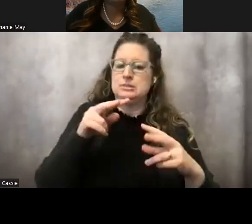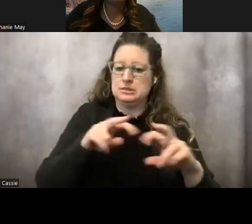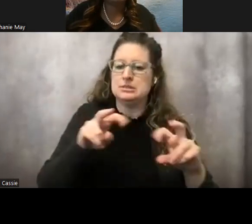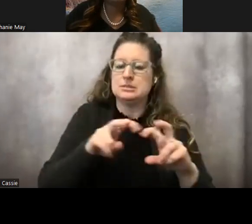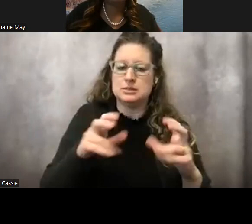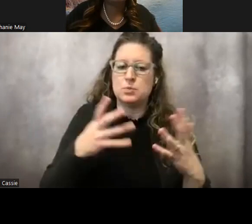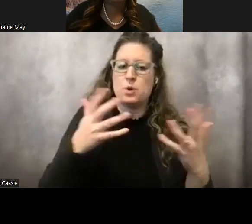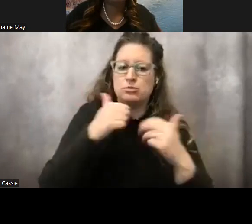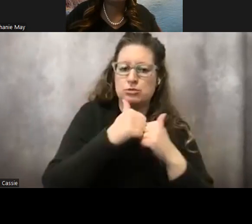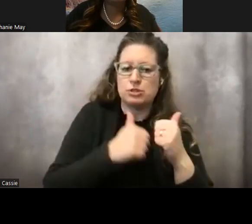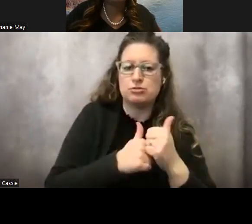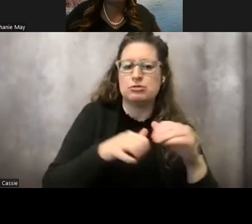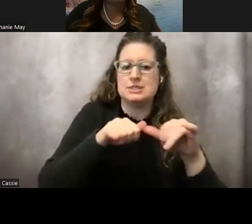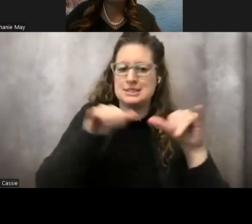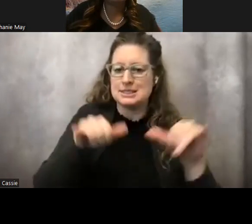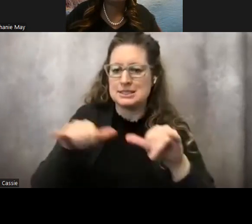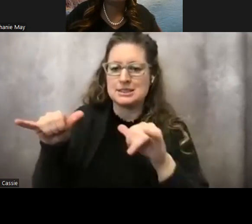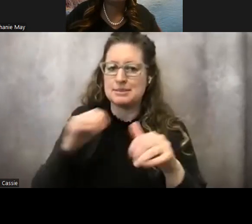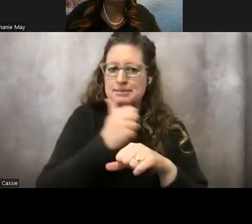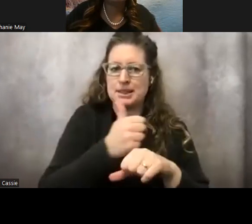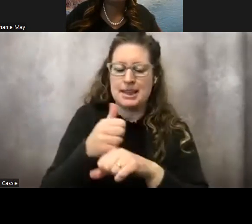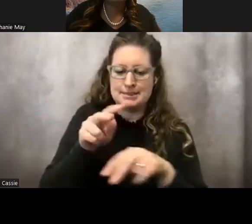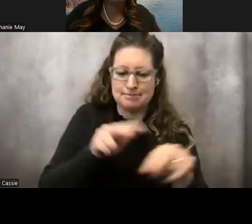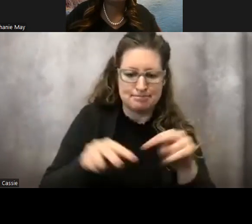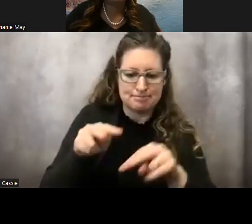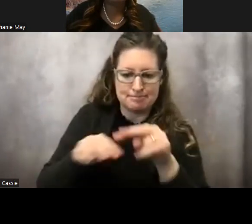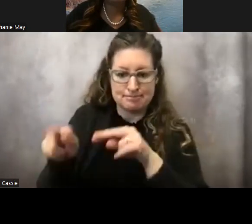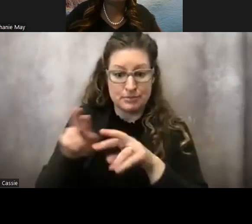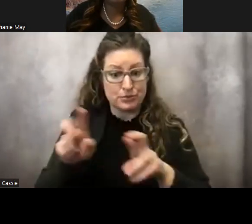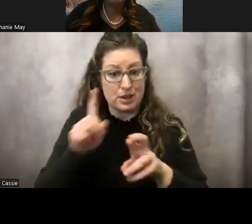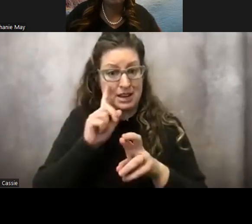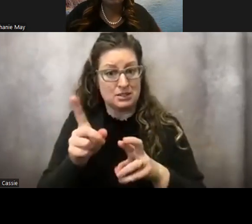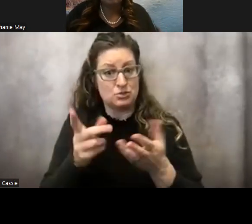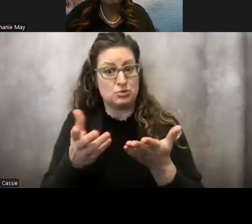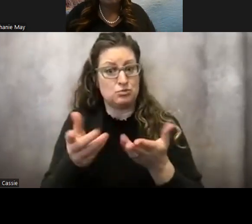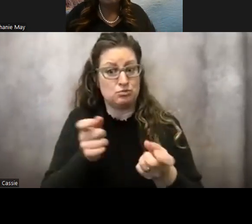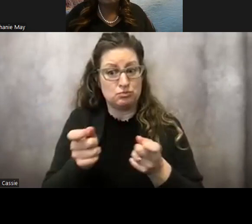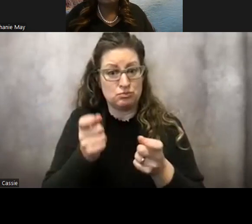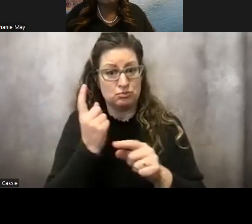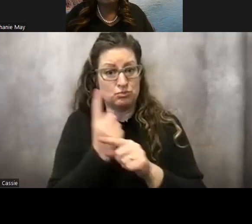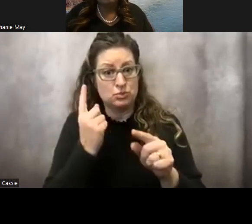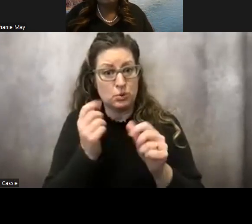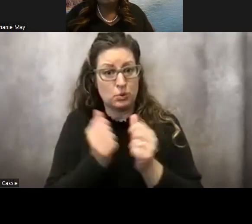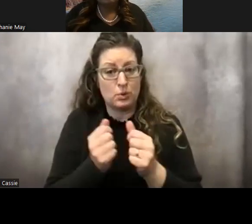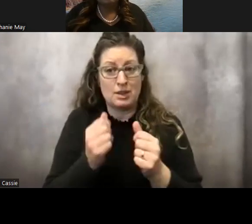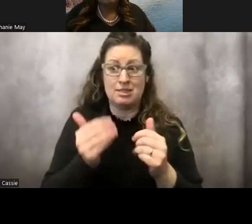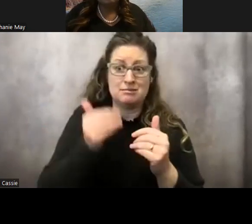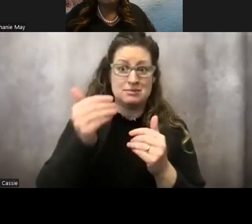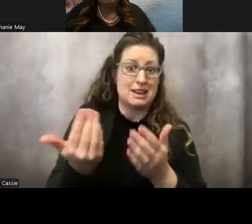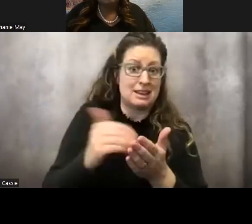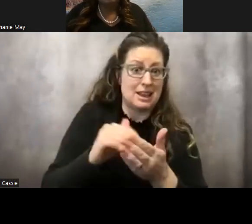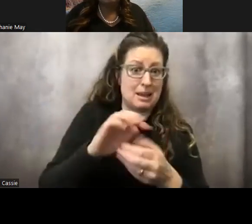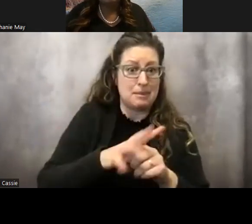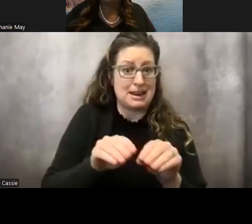with emergencies like a pandemic, because I think we know that there's going to be more down the road. And if it was that disruptive to